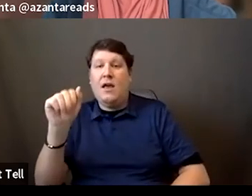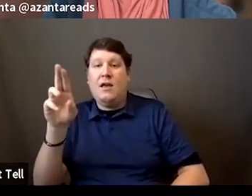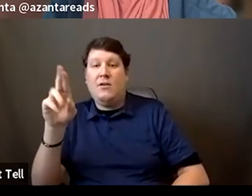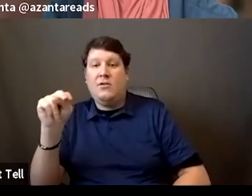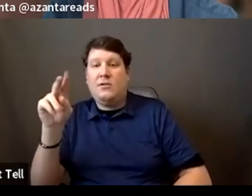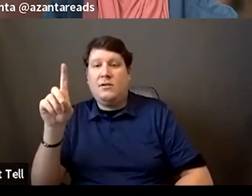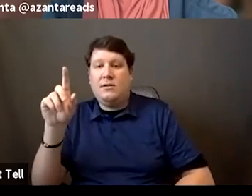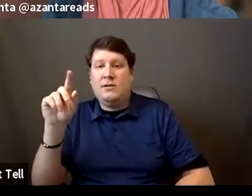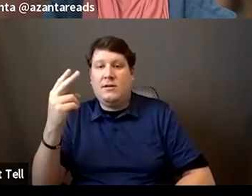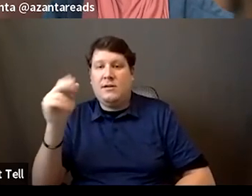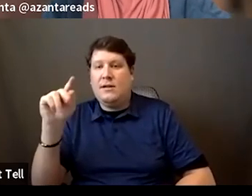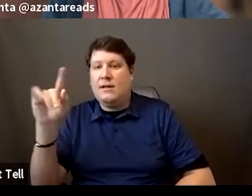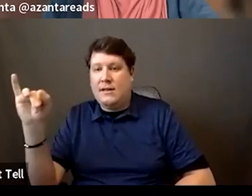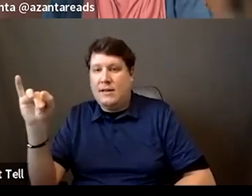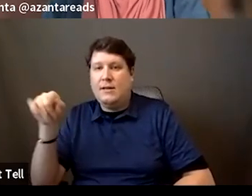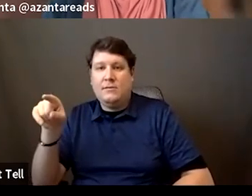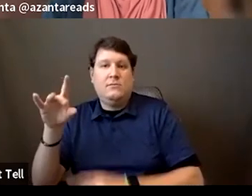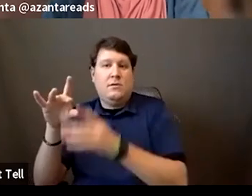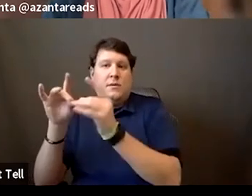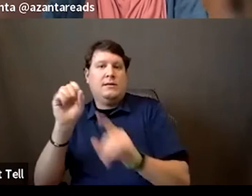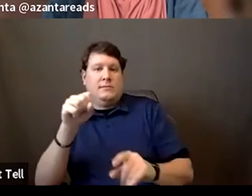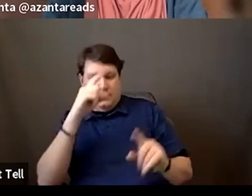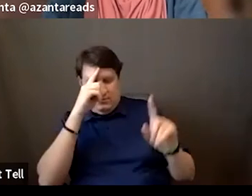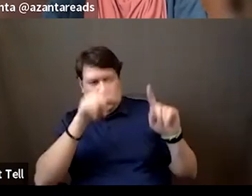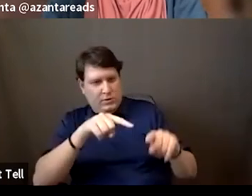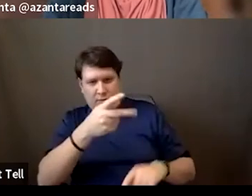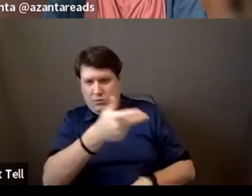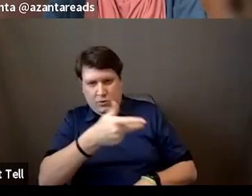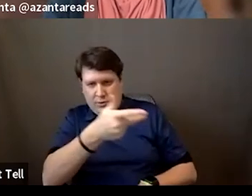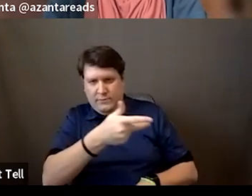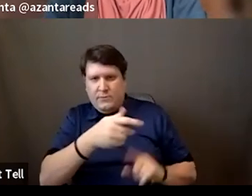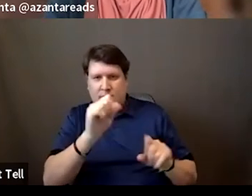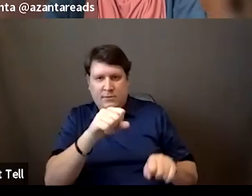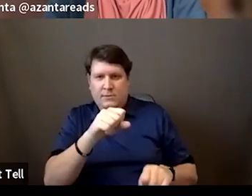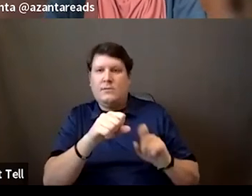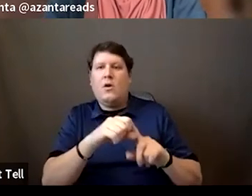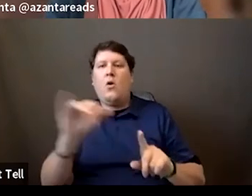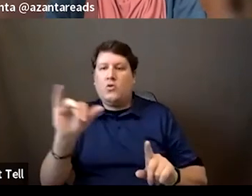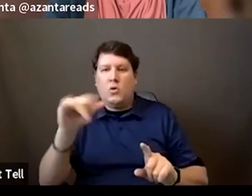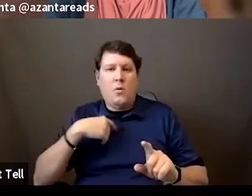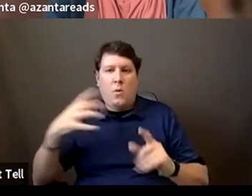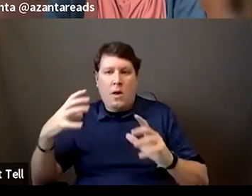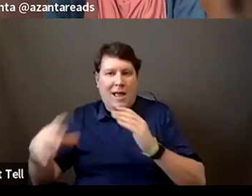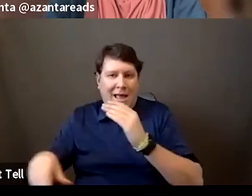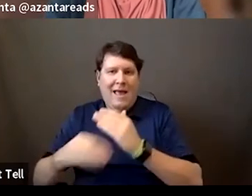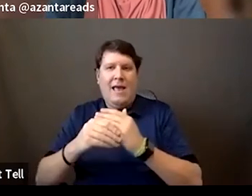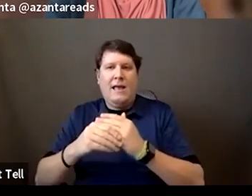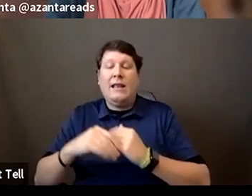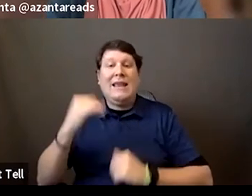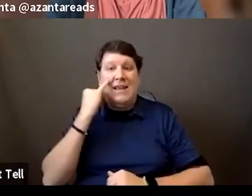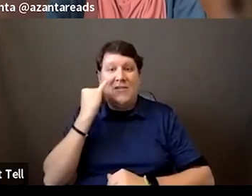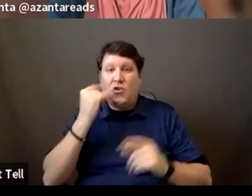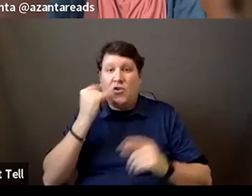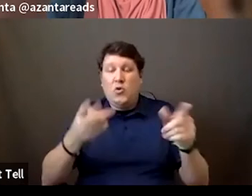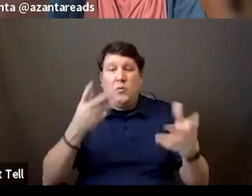a very quick point. Agreed with everything you guys said. And I also want to say that even if you don't necessarily see,